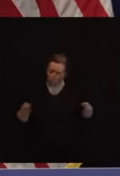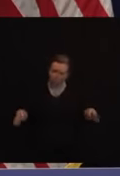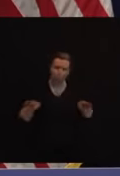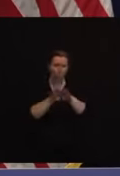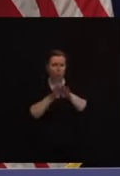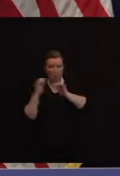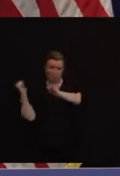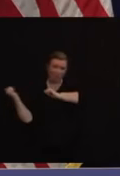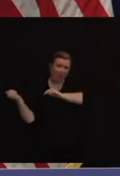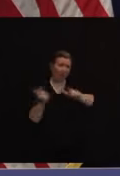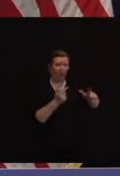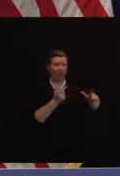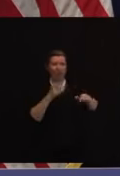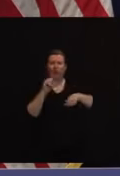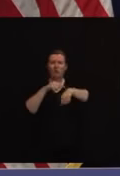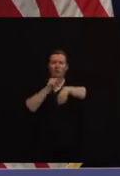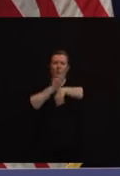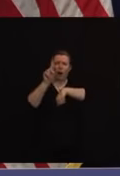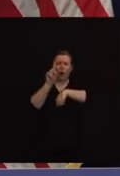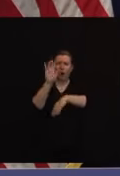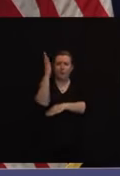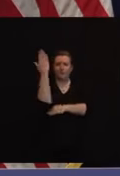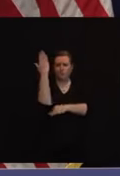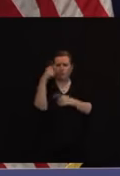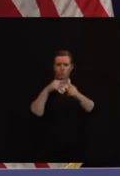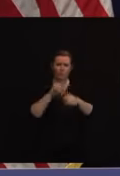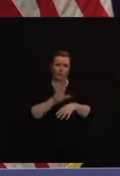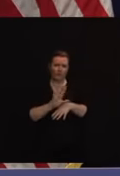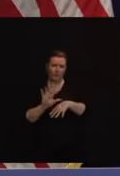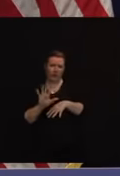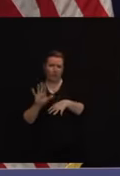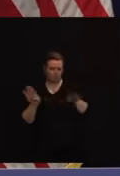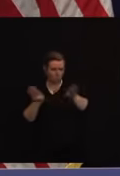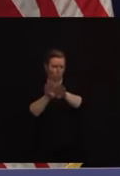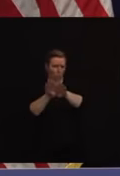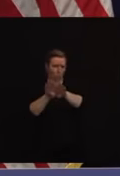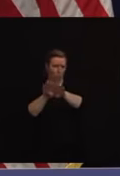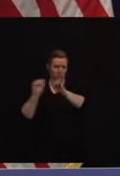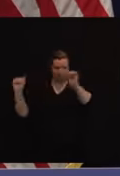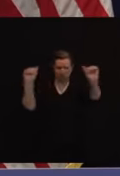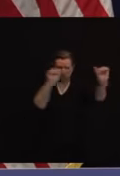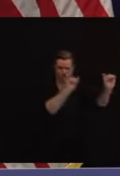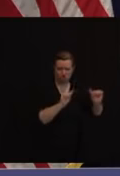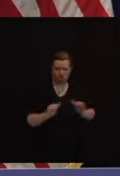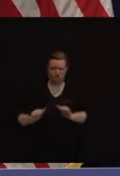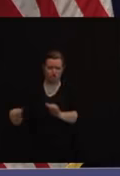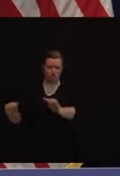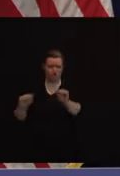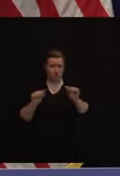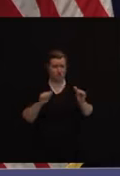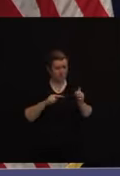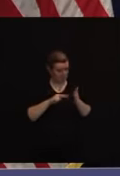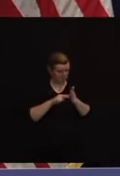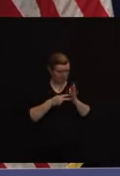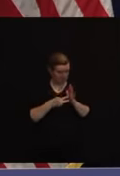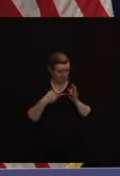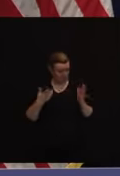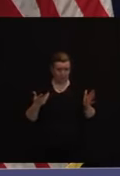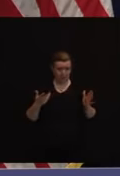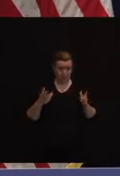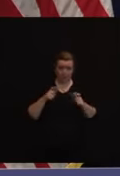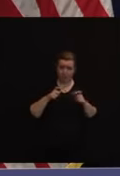MTA from 1 to 5, shutting it down completely, and then letting anybody who's a frontline worker use free Uber. How does